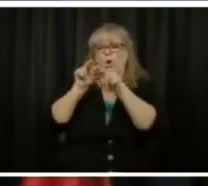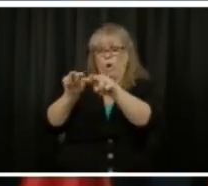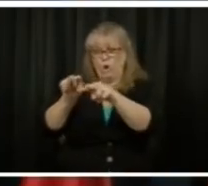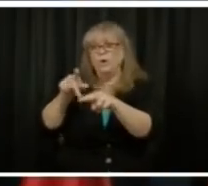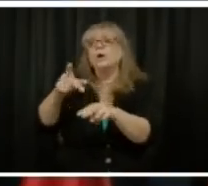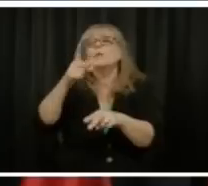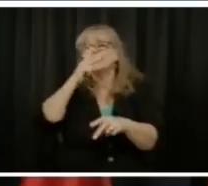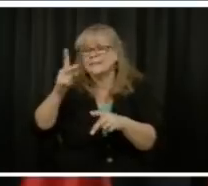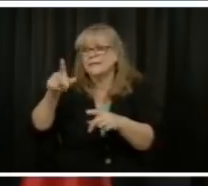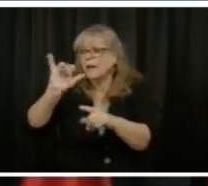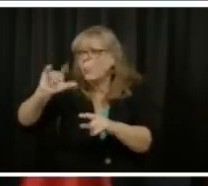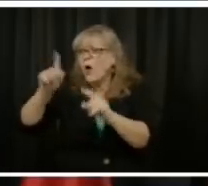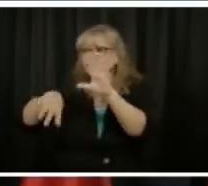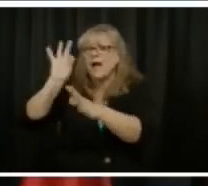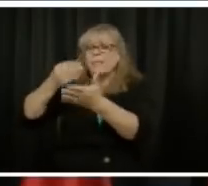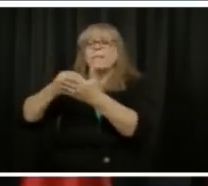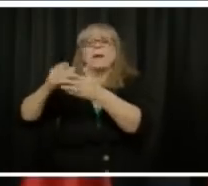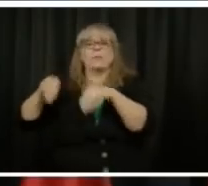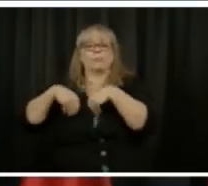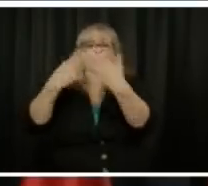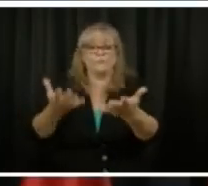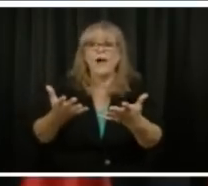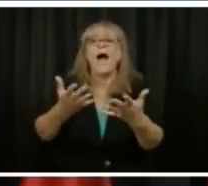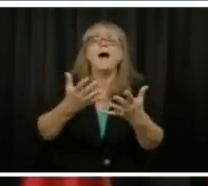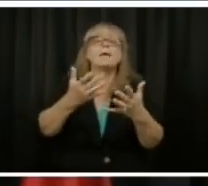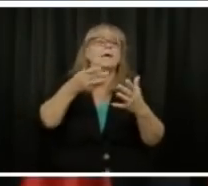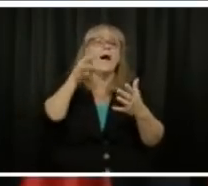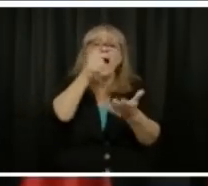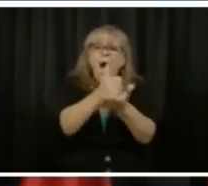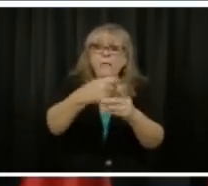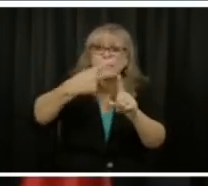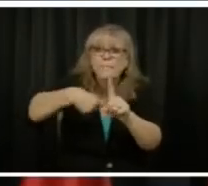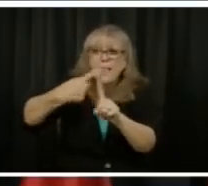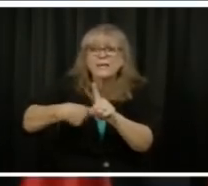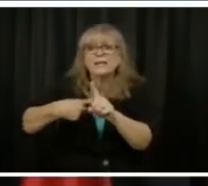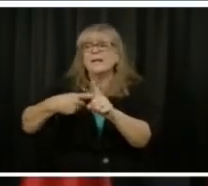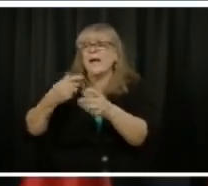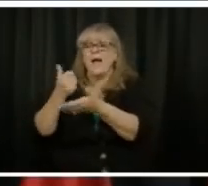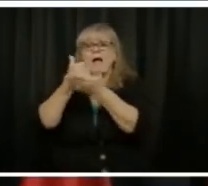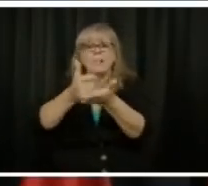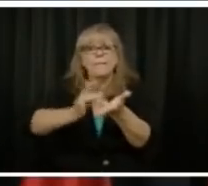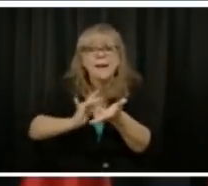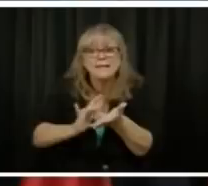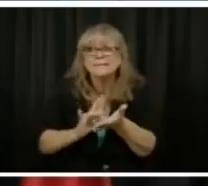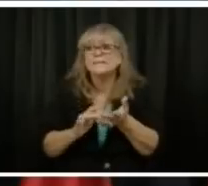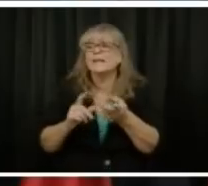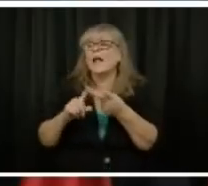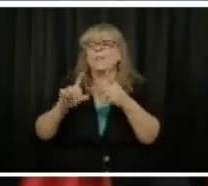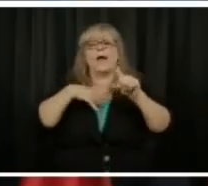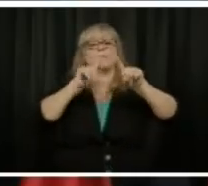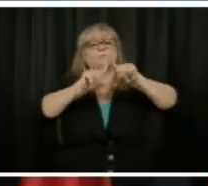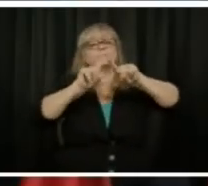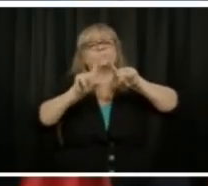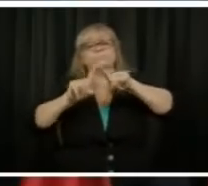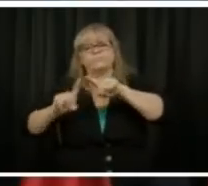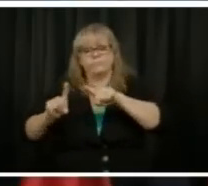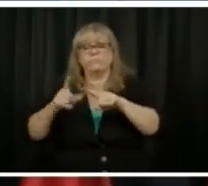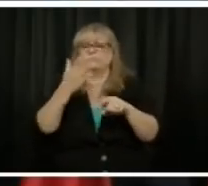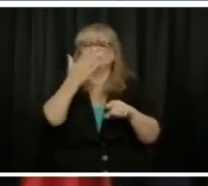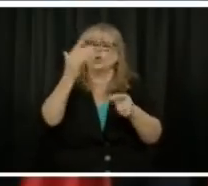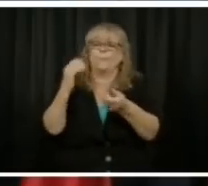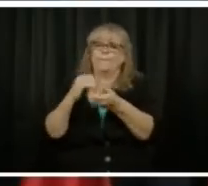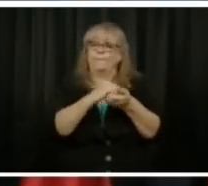rental assistance, could be medical, and we have a great number of great partners that are doing that work. So I want to